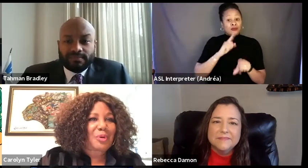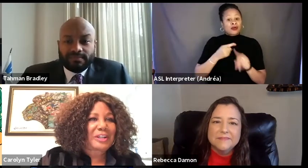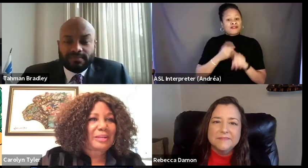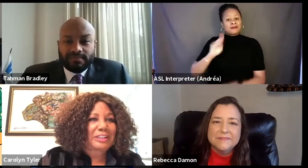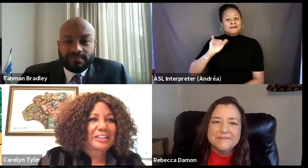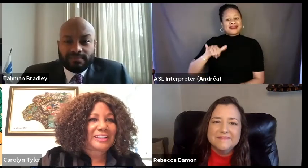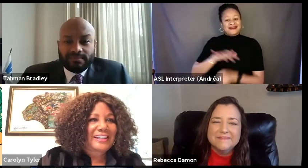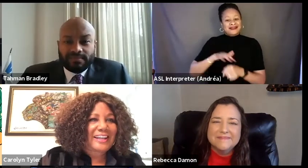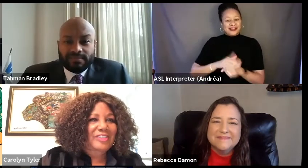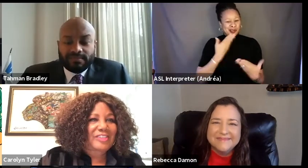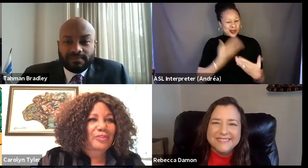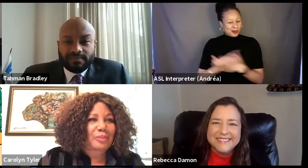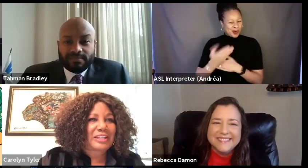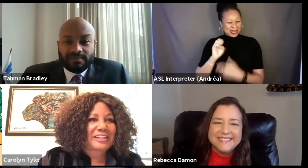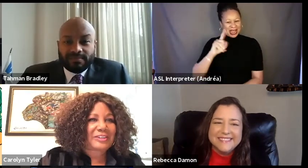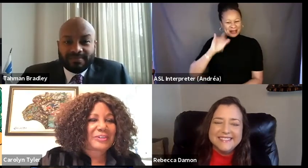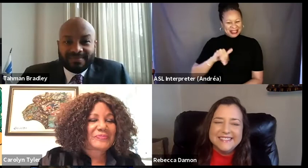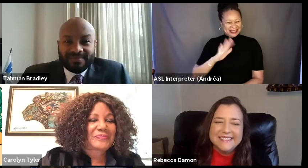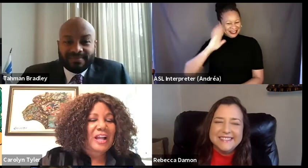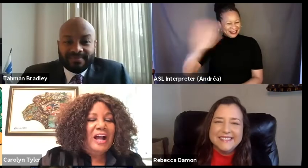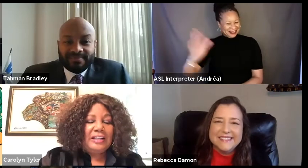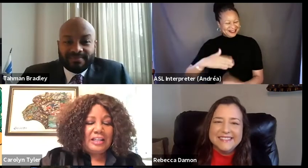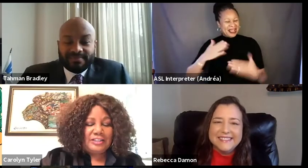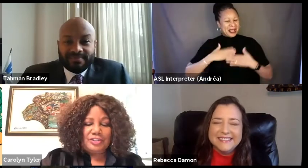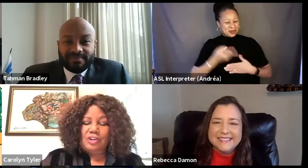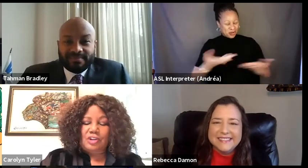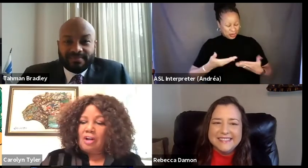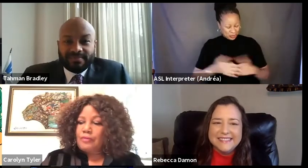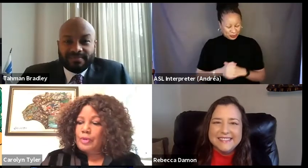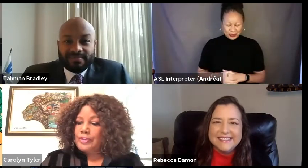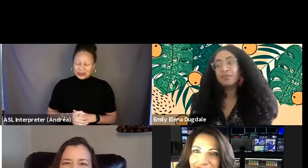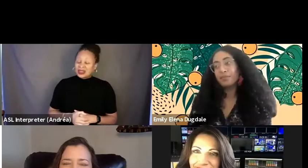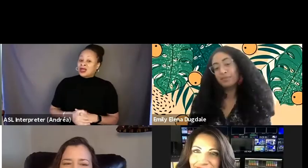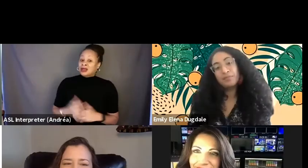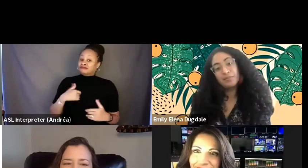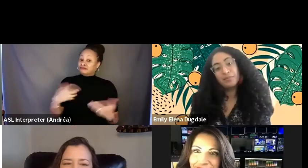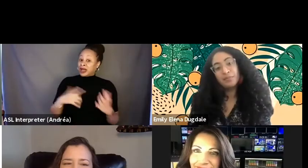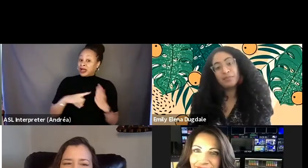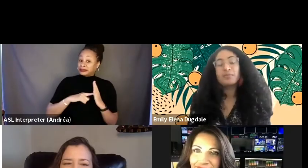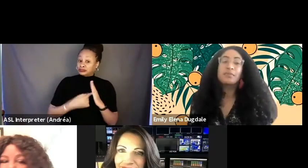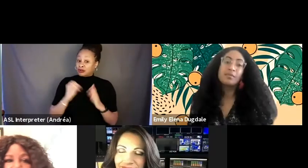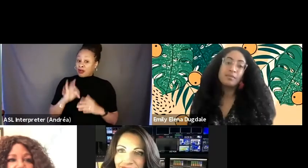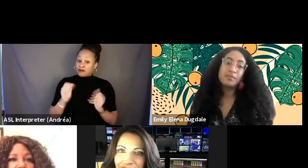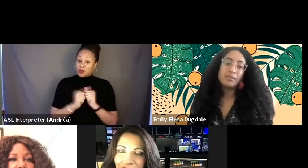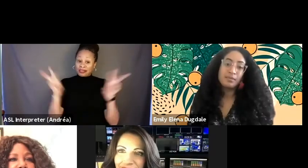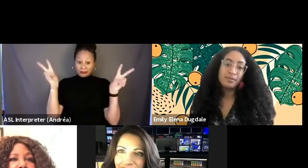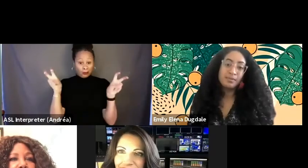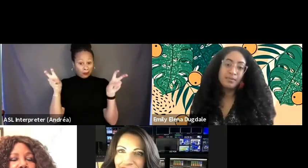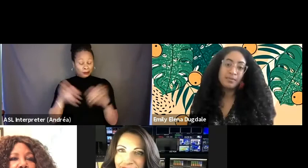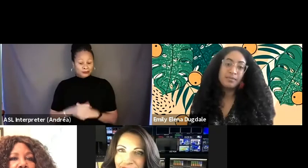Good morning, Emily. Hi, good morning. Here. I'd like to start off with a quote that is